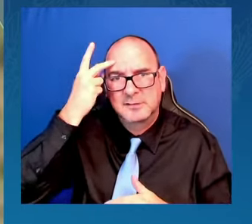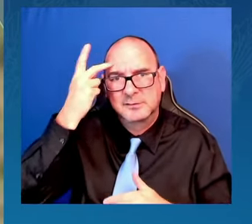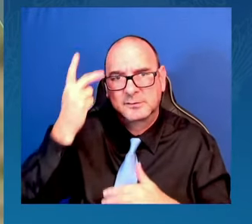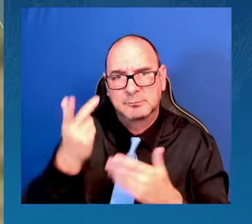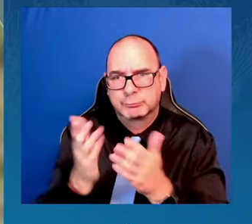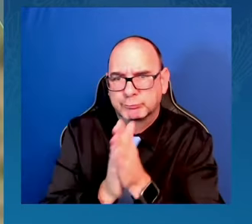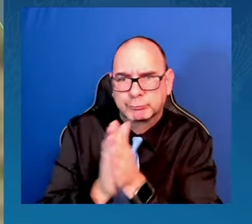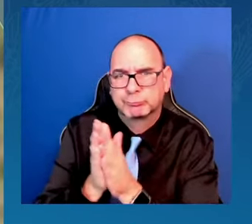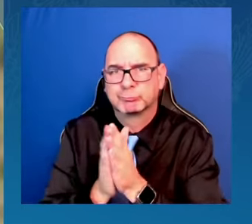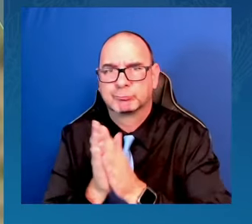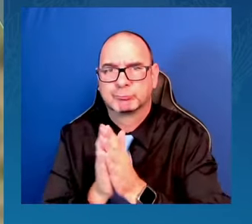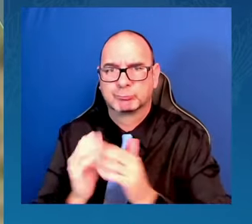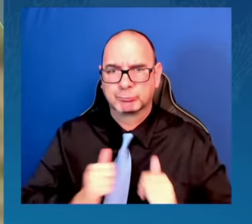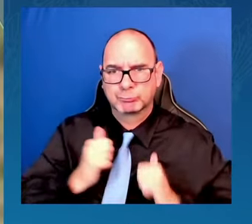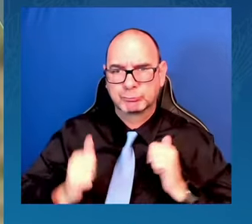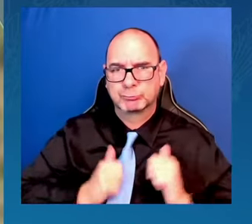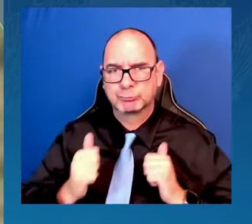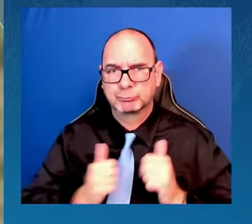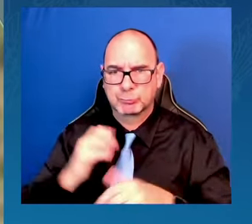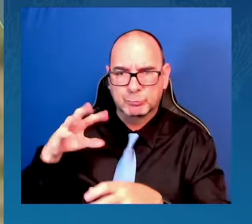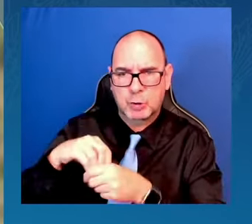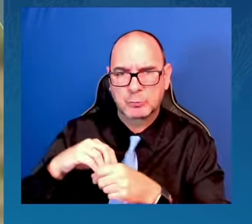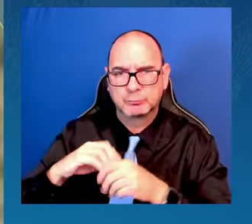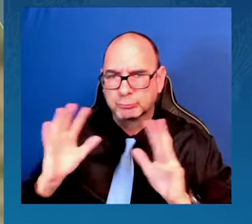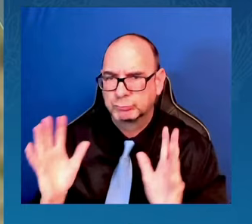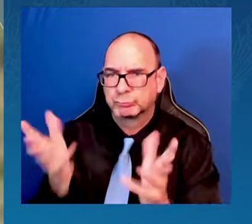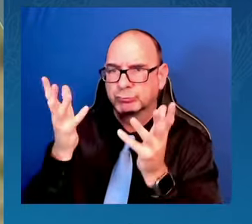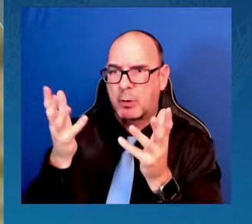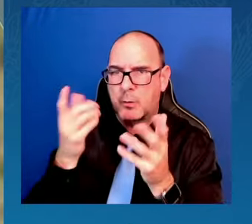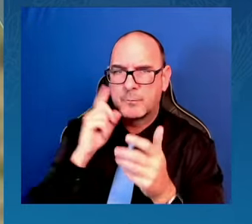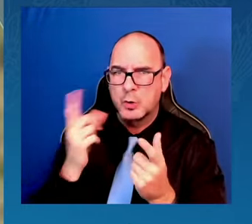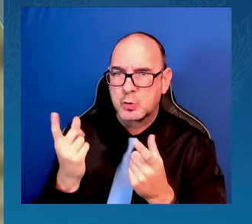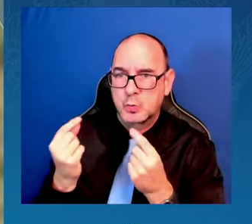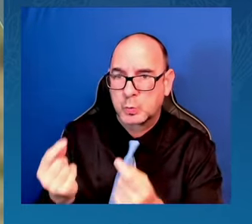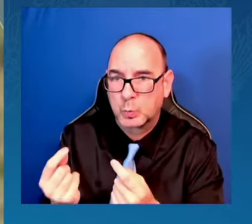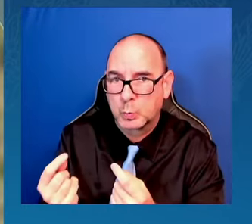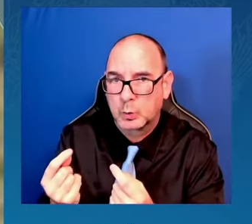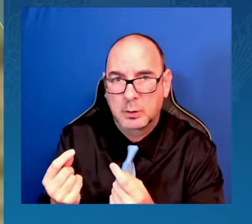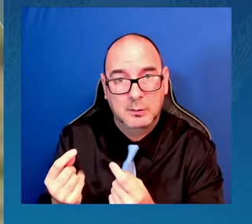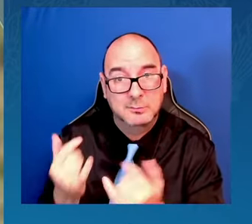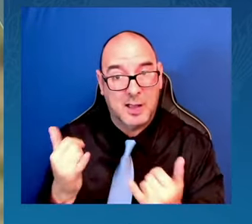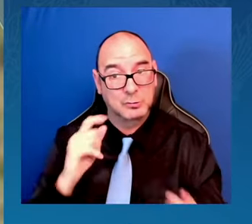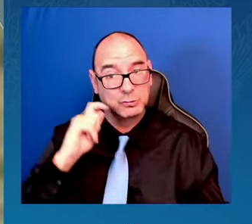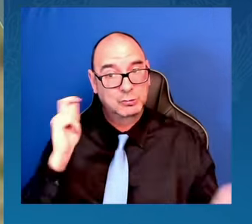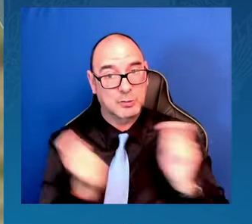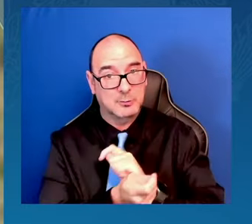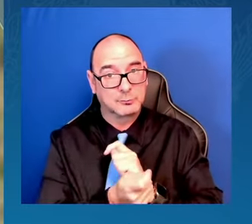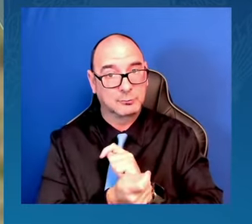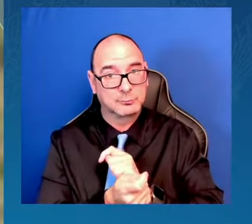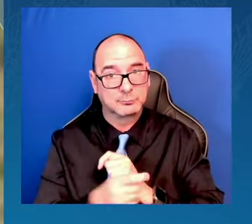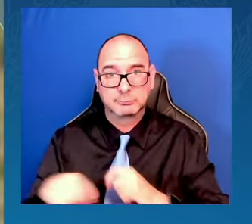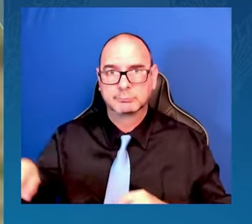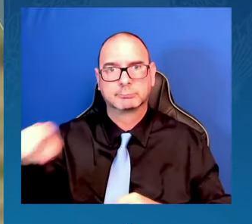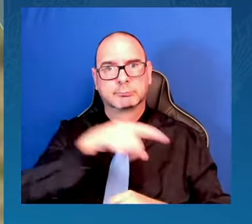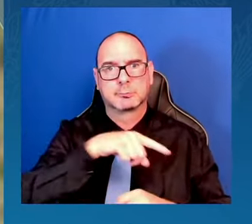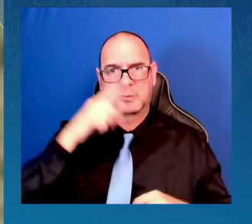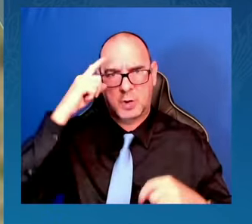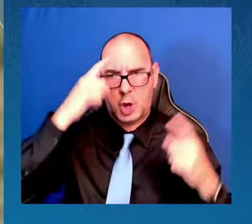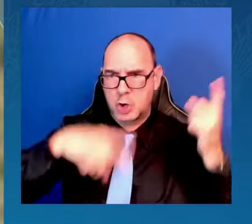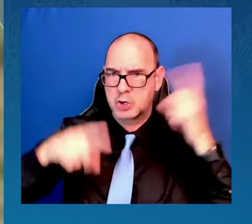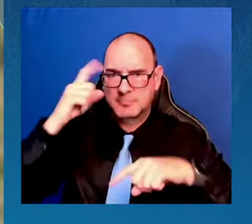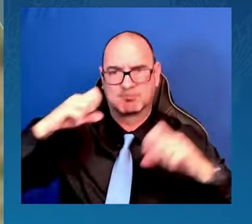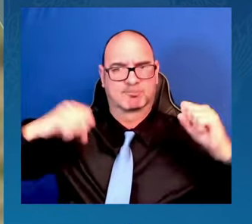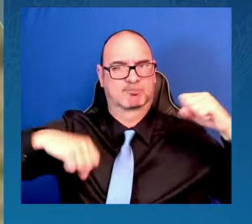I think we've turned the page, and there's consensus across all kinds of lines that